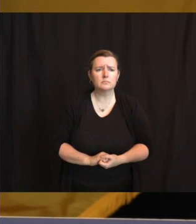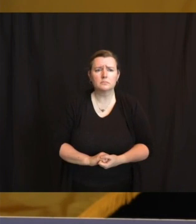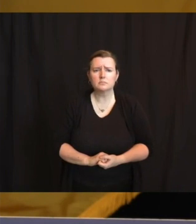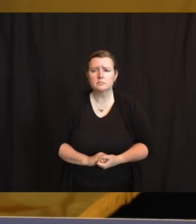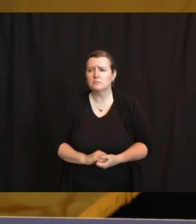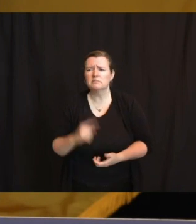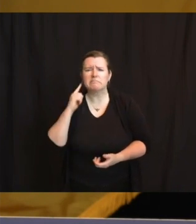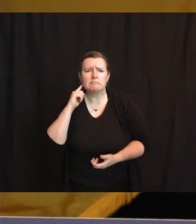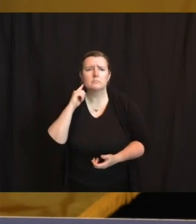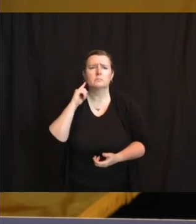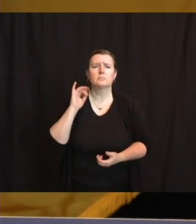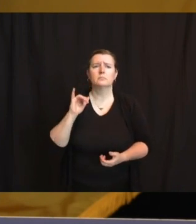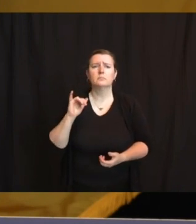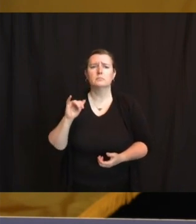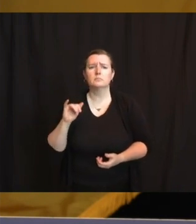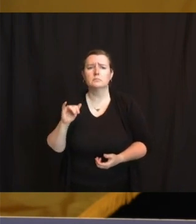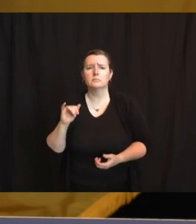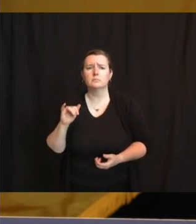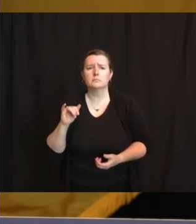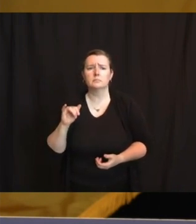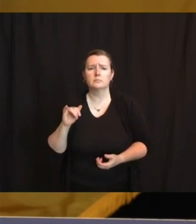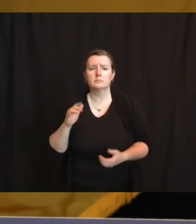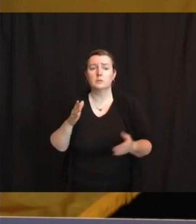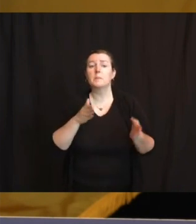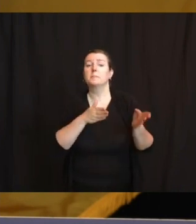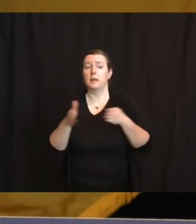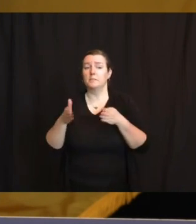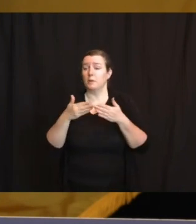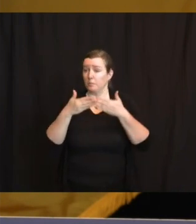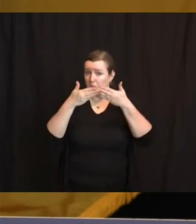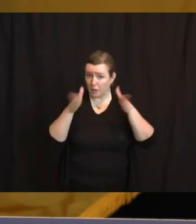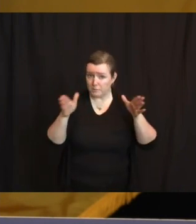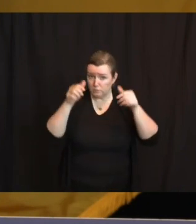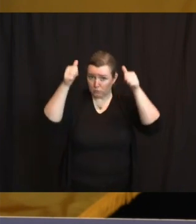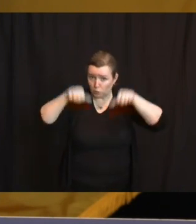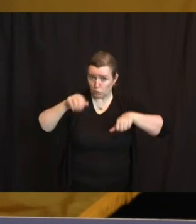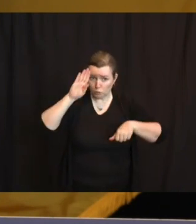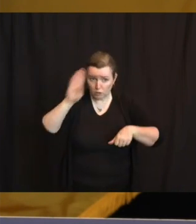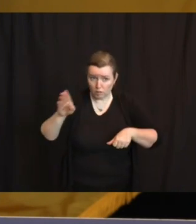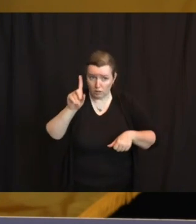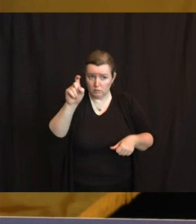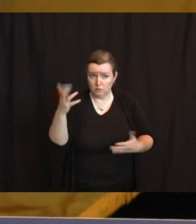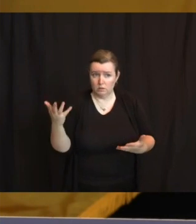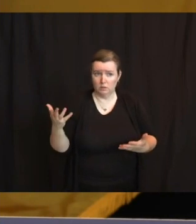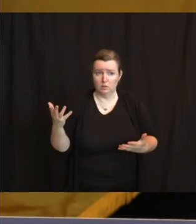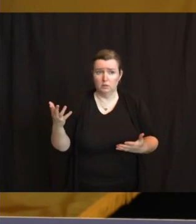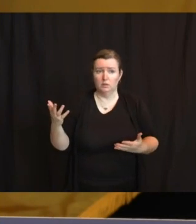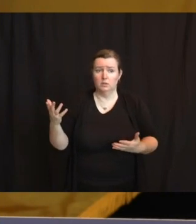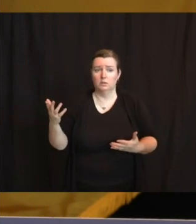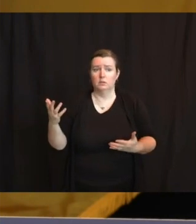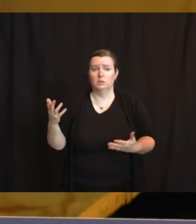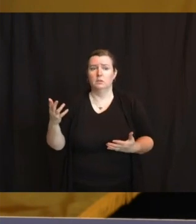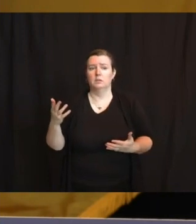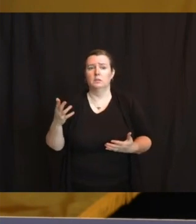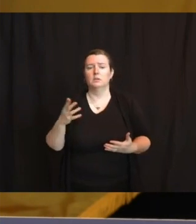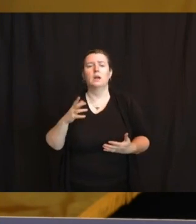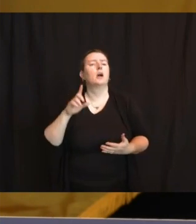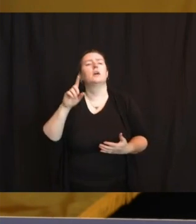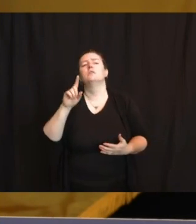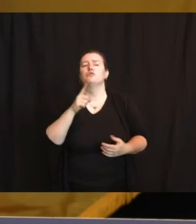Will the plans be made public? This is the attestation that they have a plan. They can make the plan public. It's their plan.